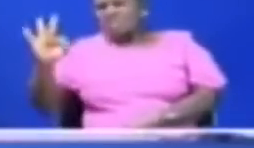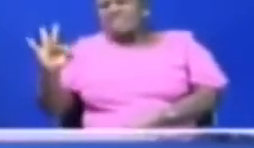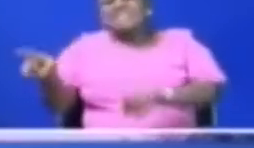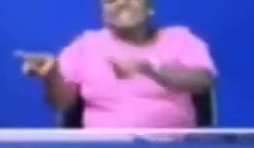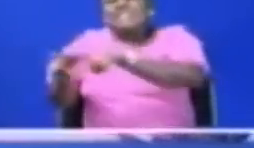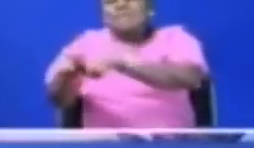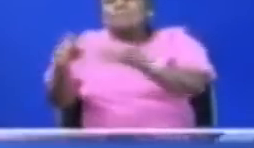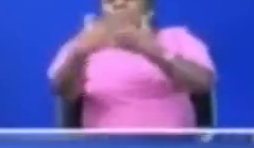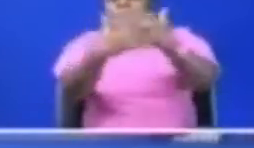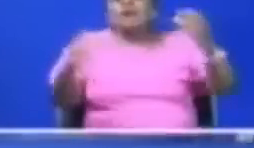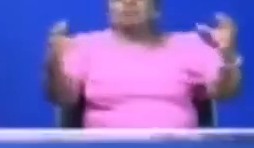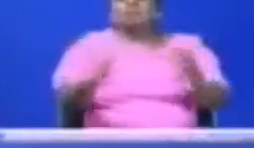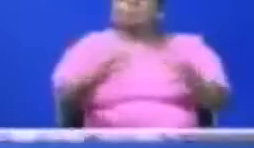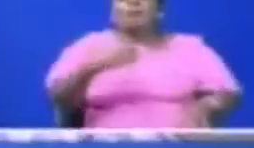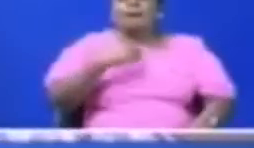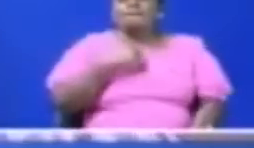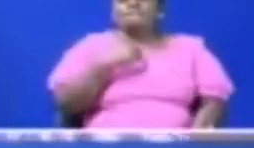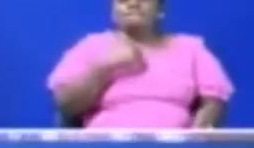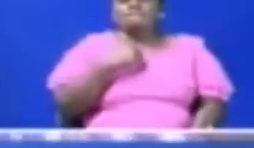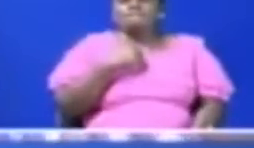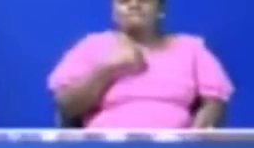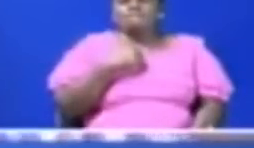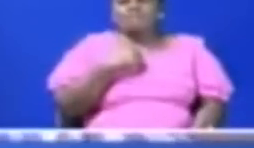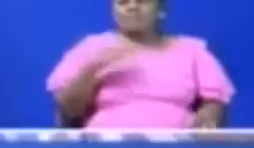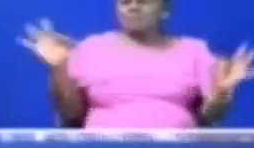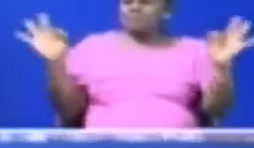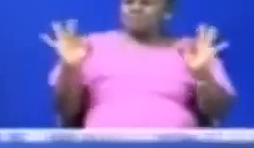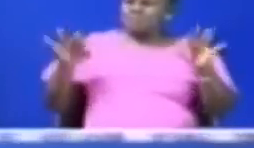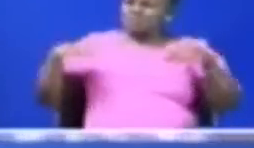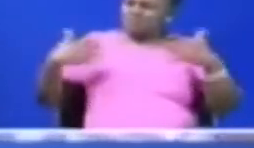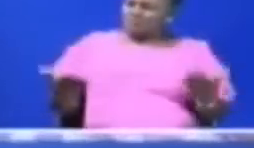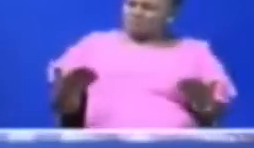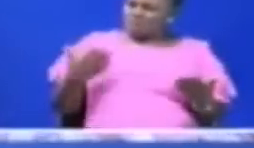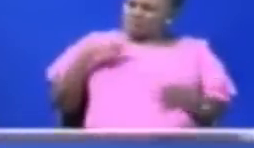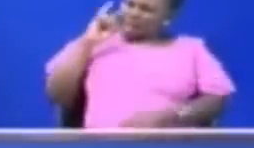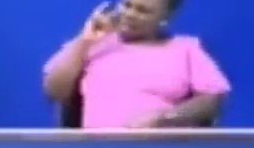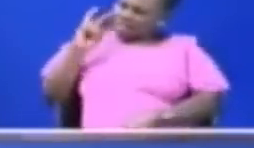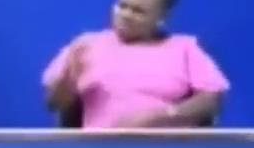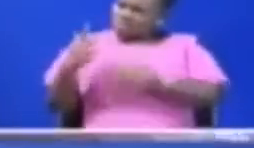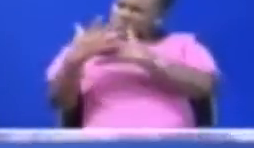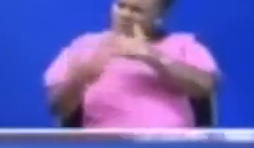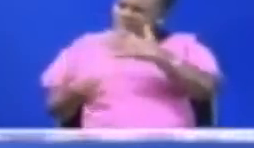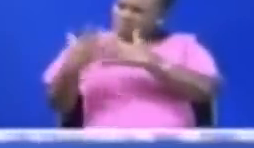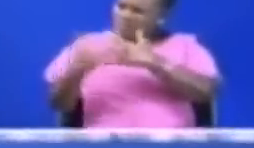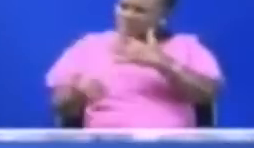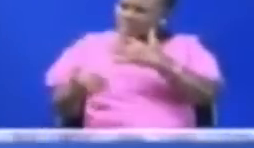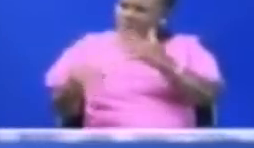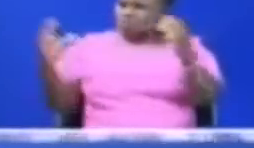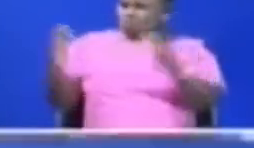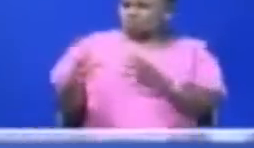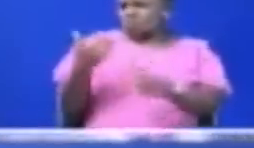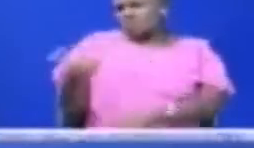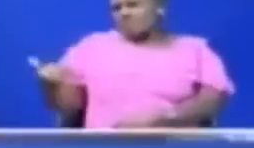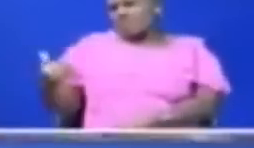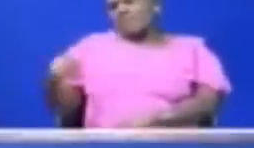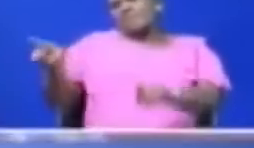are sharing the same blood group. Bisa, chakunishangaza, nimeenda kuona group blood ya watoto,